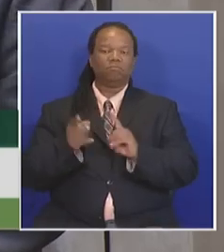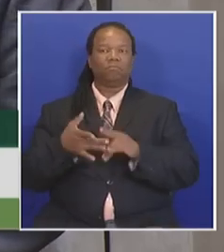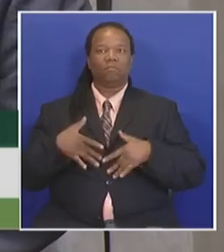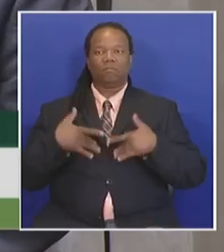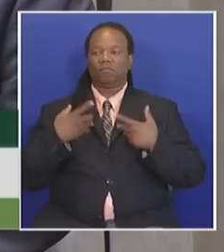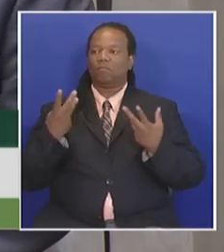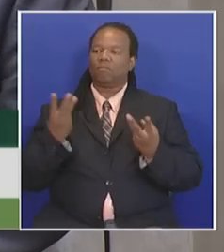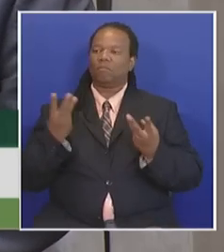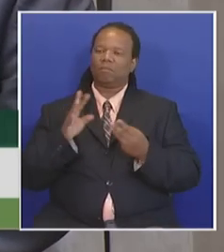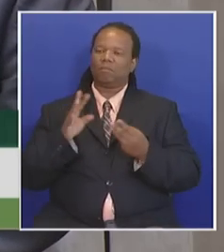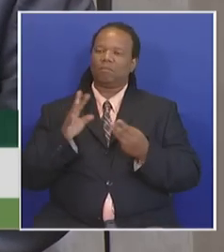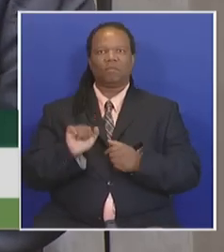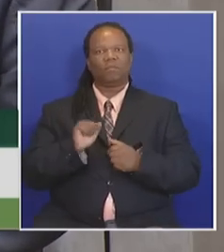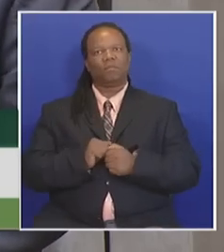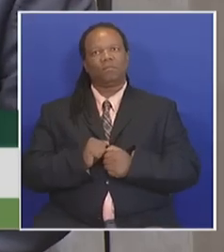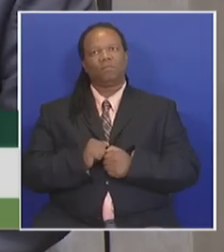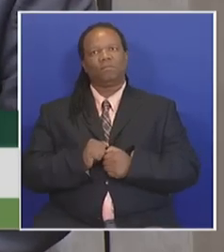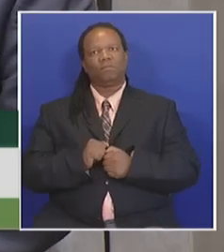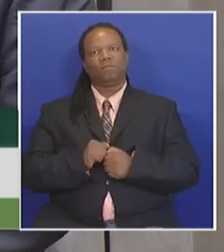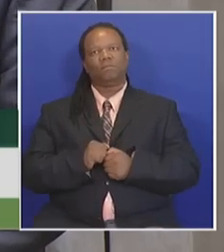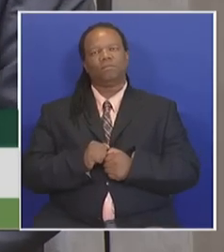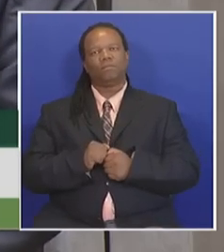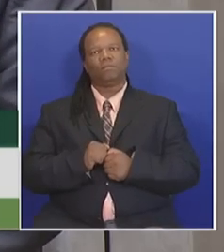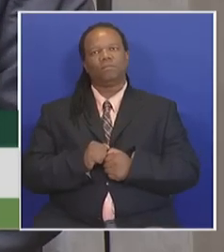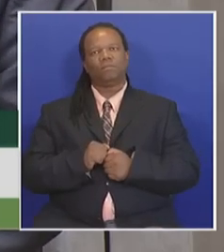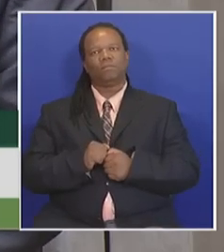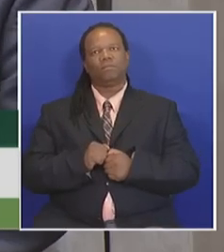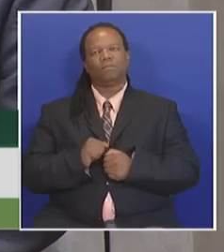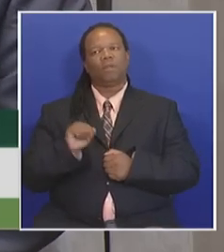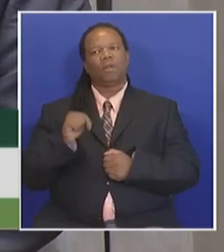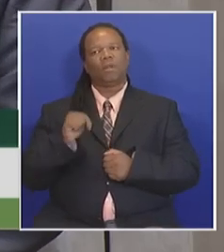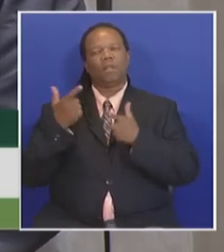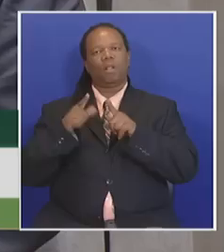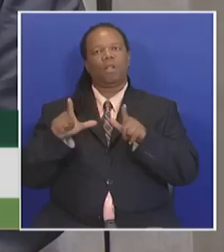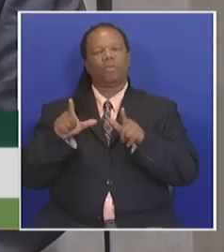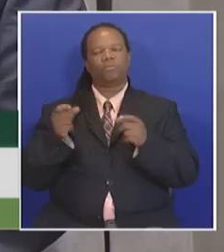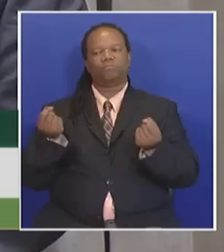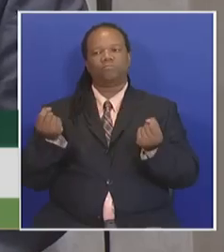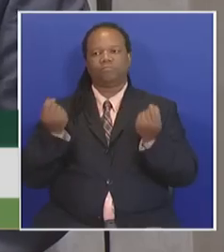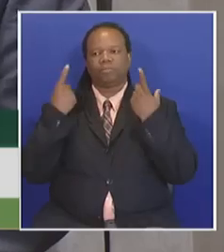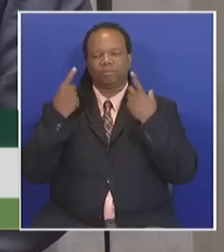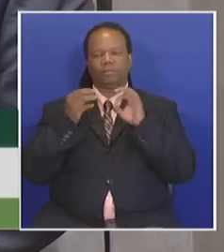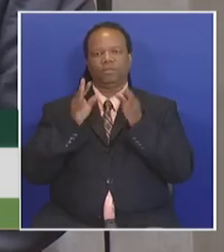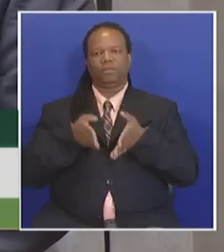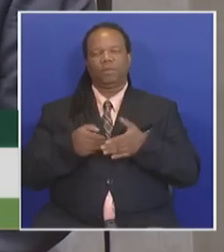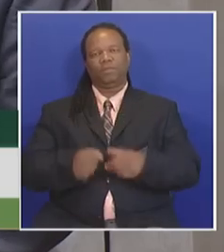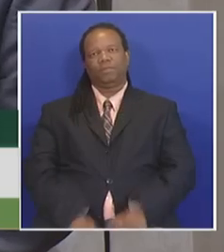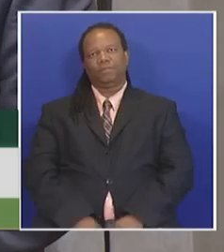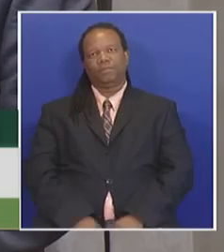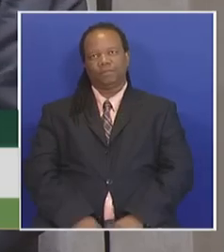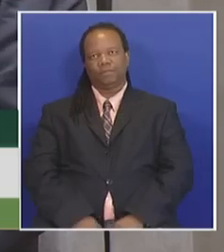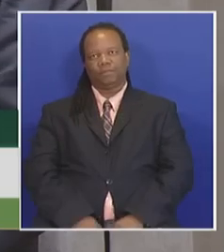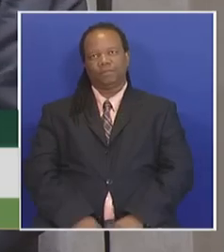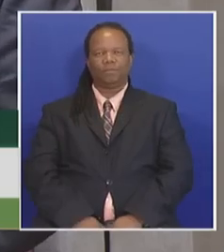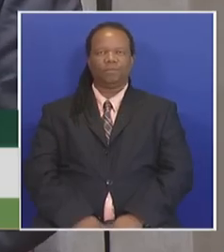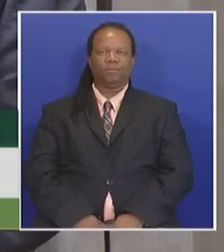about how we will fix the inferior education system which still persists in previously disadvantaged communities.